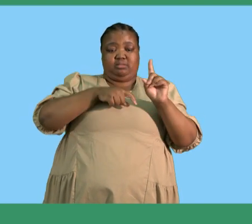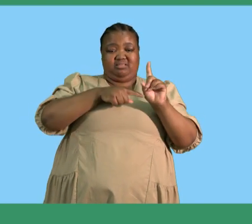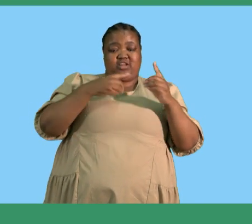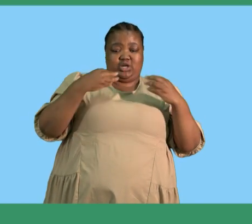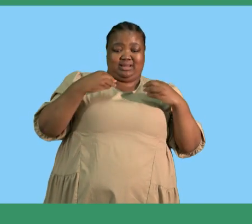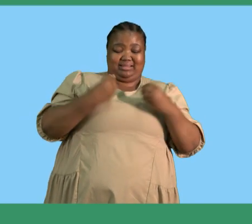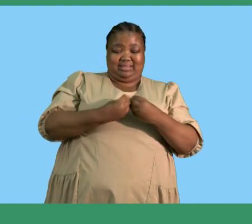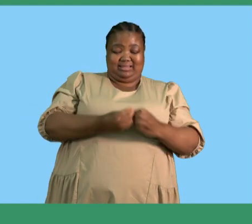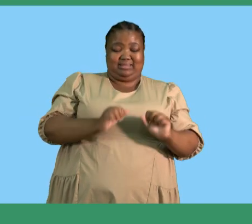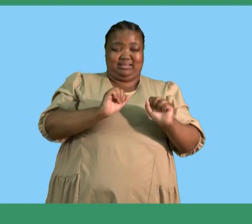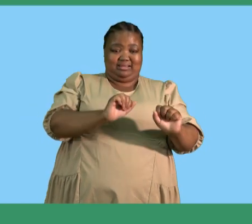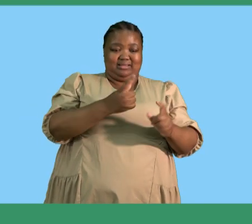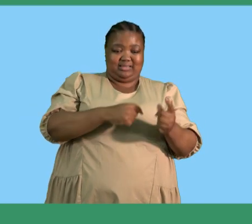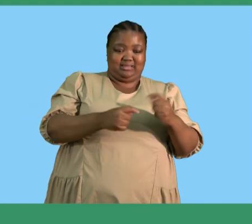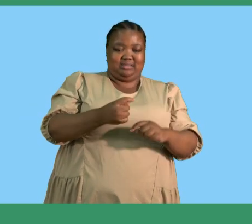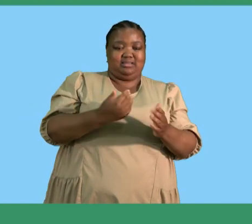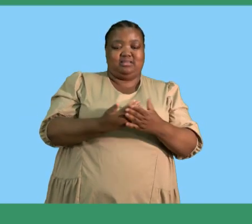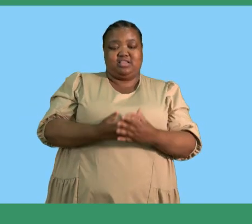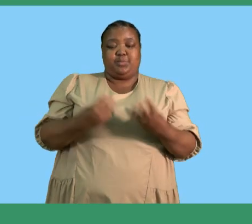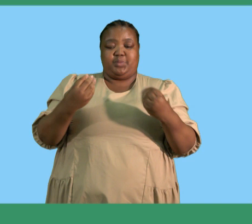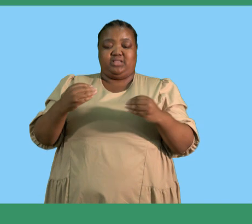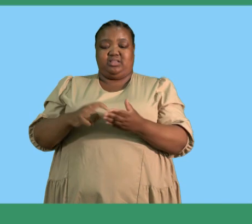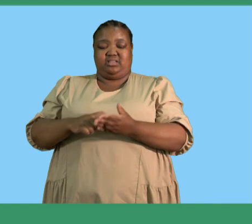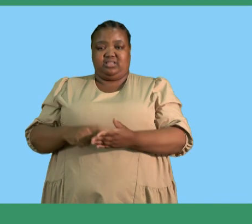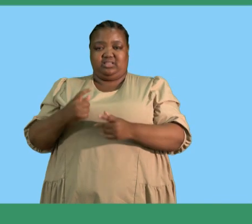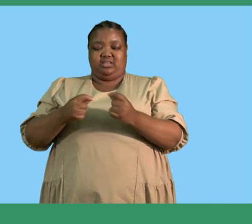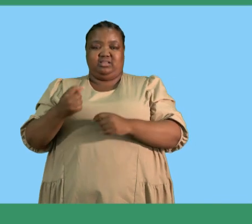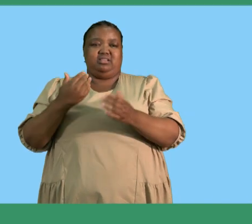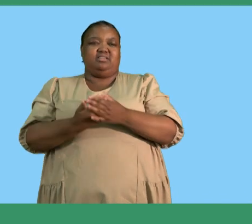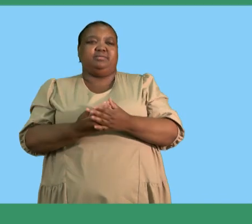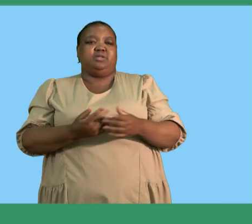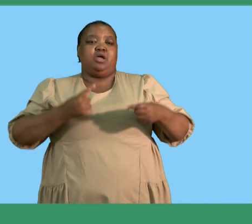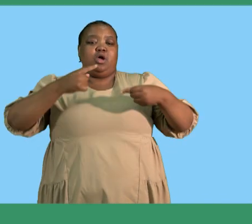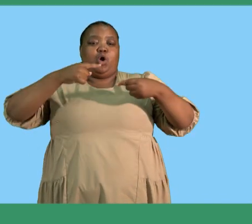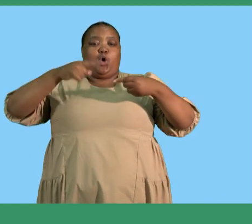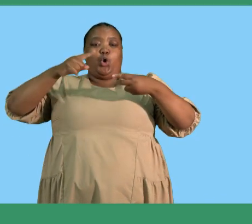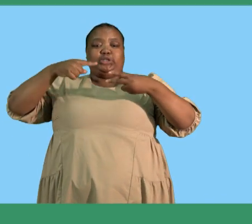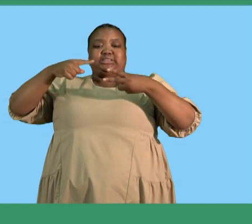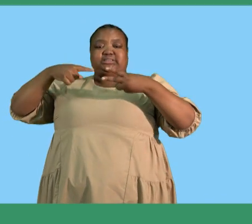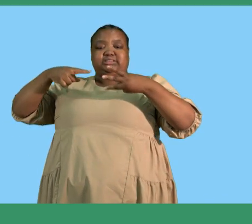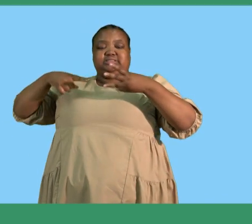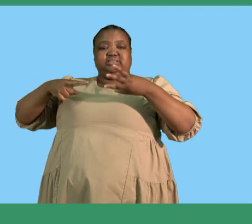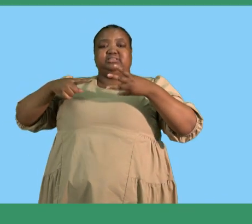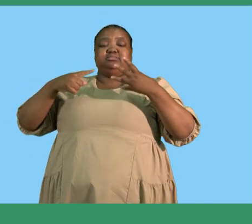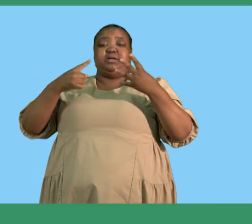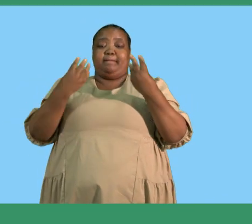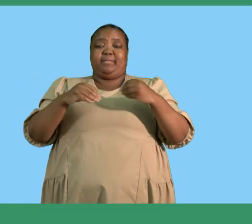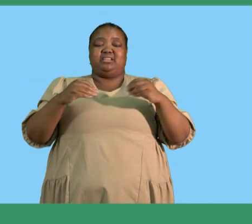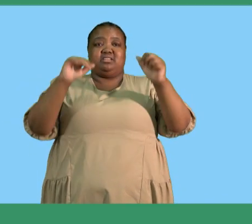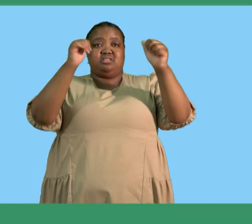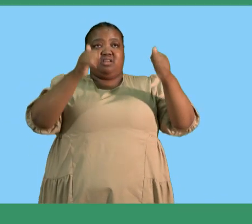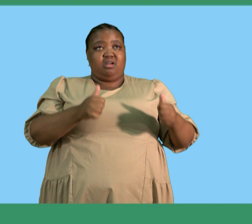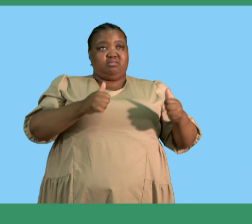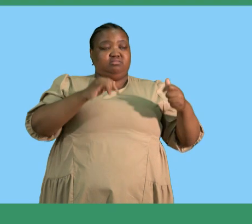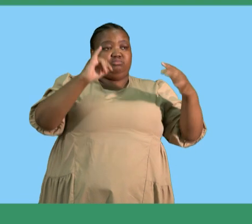of the business. We also have the word audit, which is the process of checking business accounts to